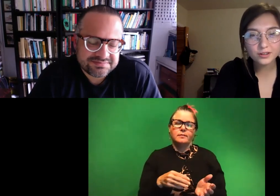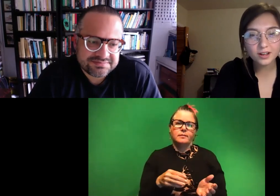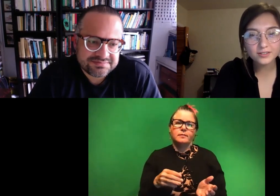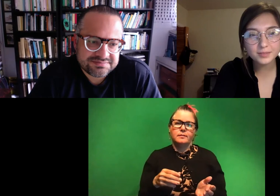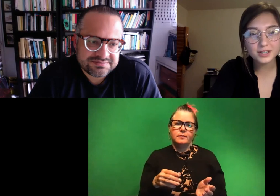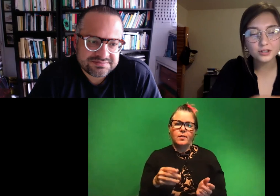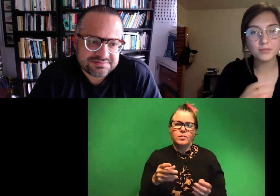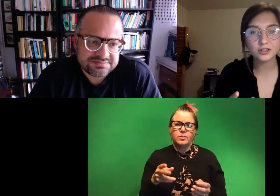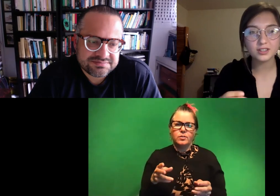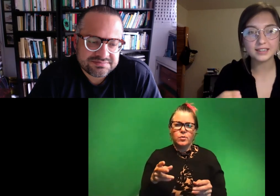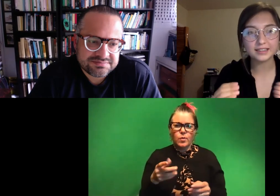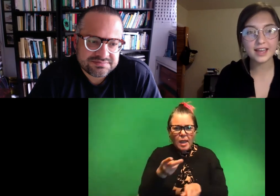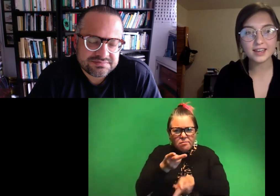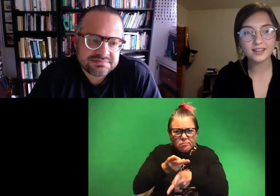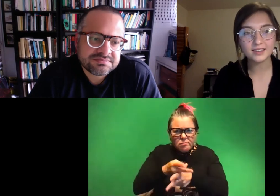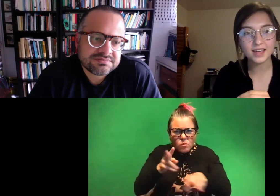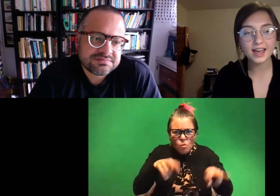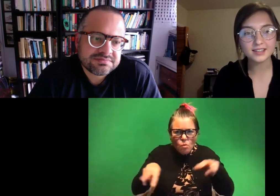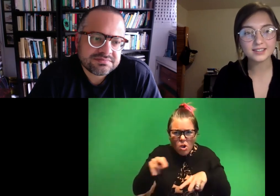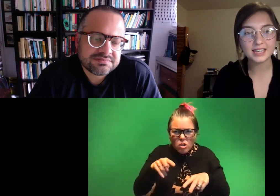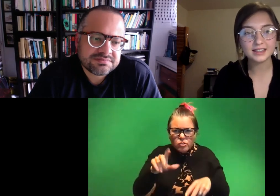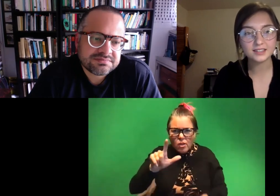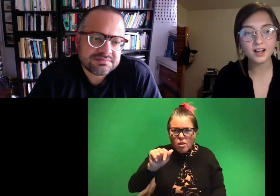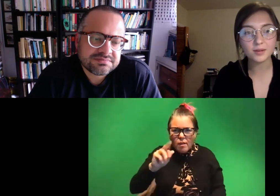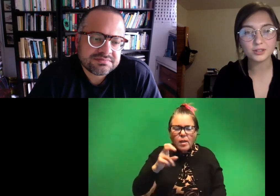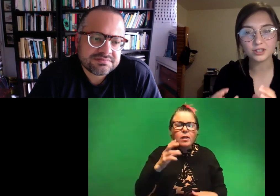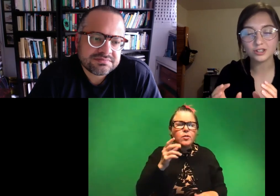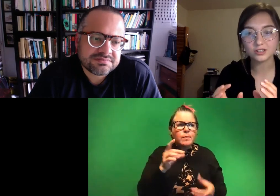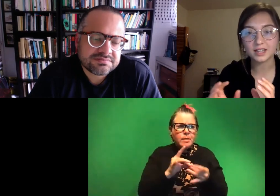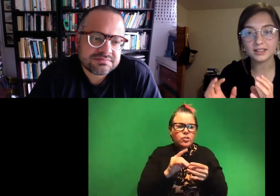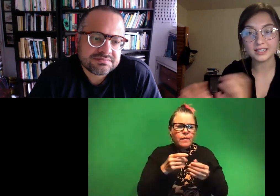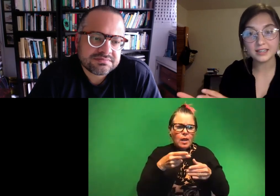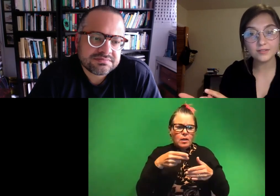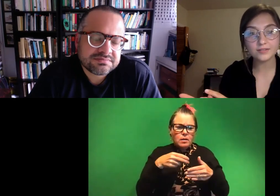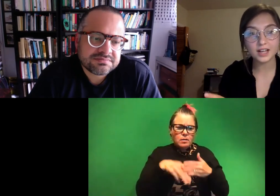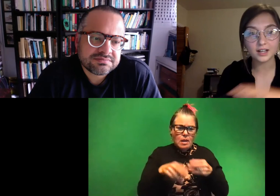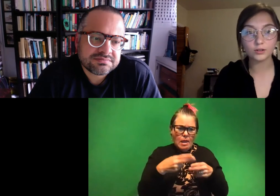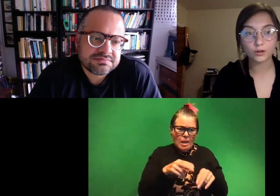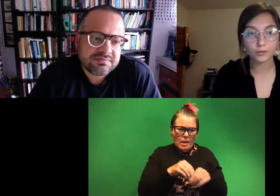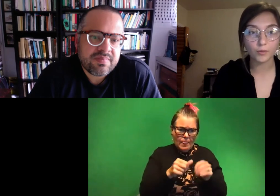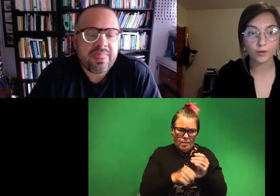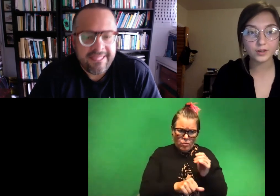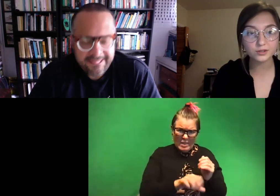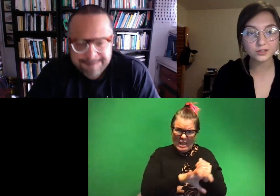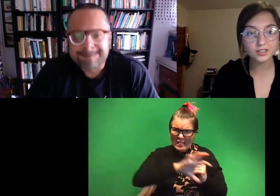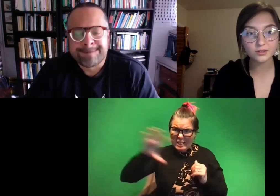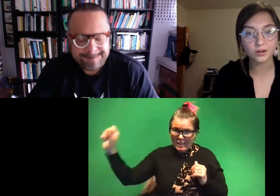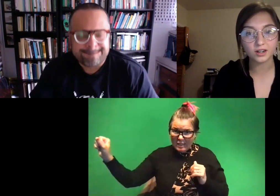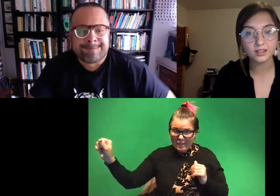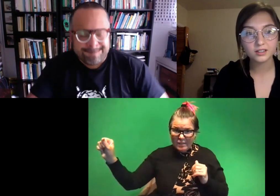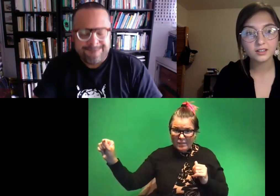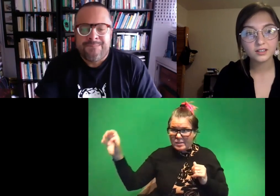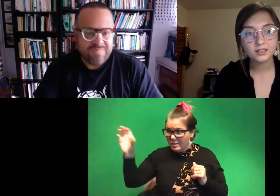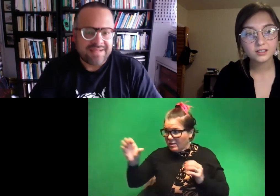over their larva? Because you mentioned they lay the eggs in the dung, but do they just then leave and go look for more resources,